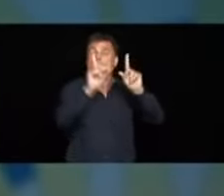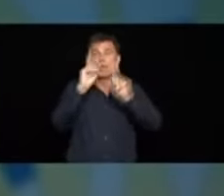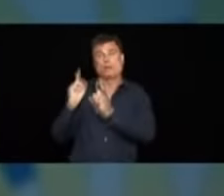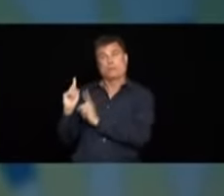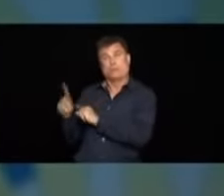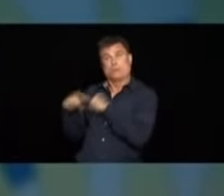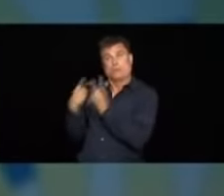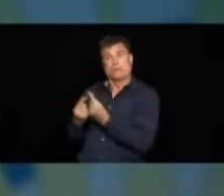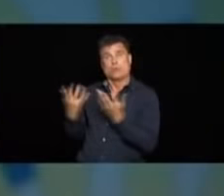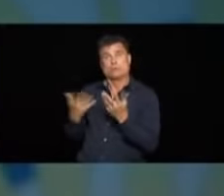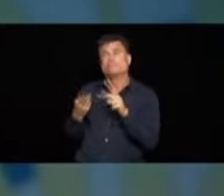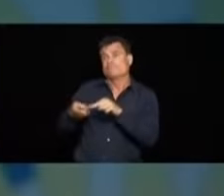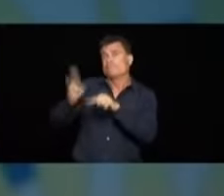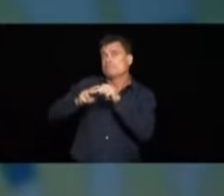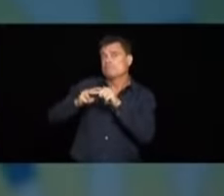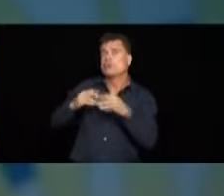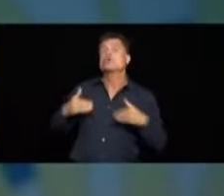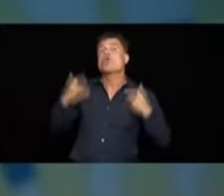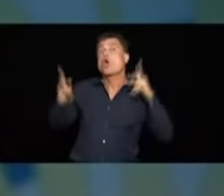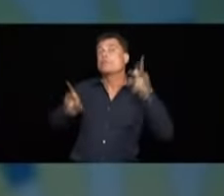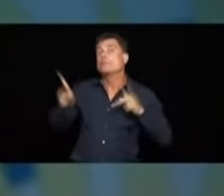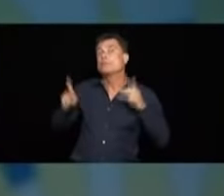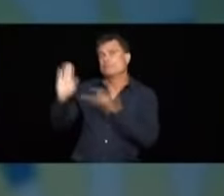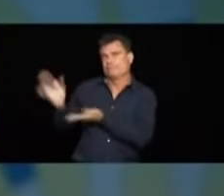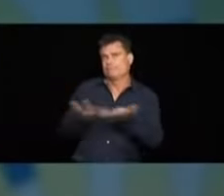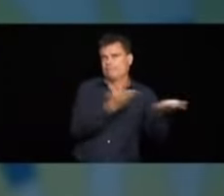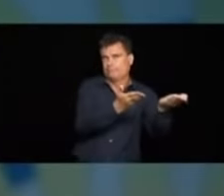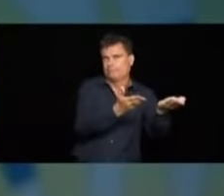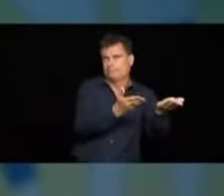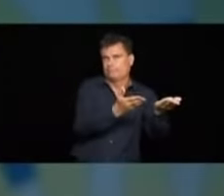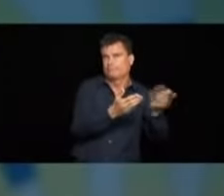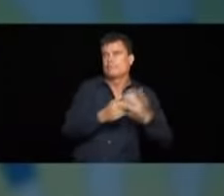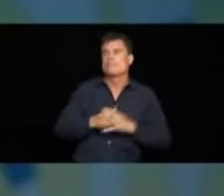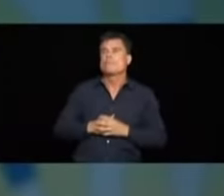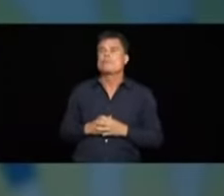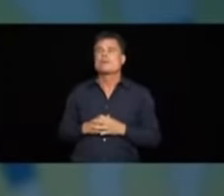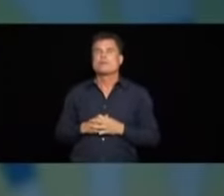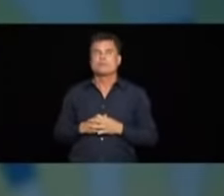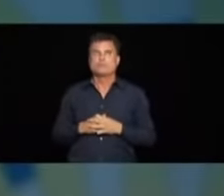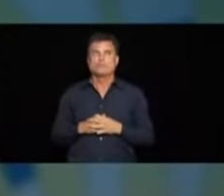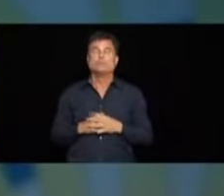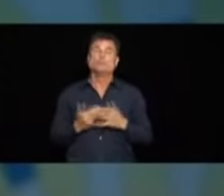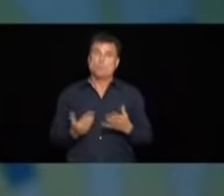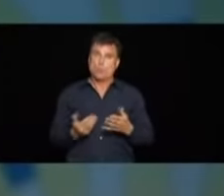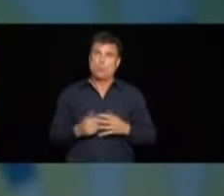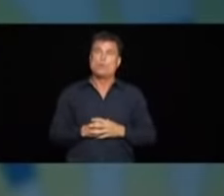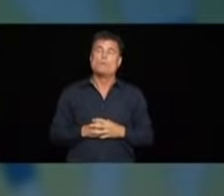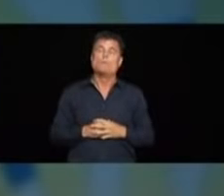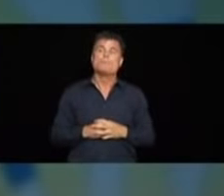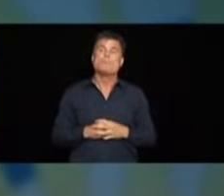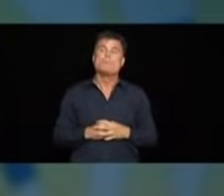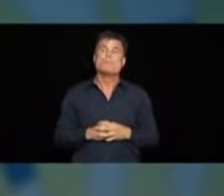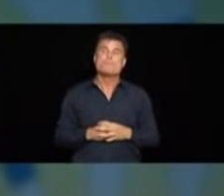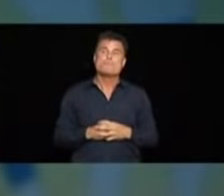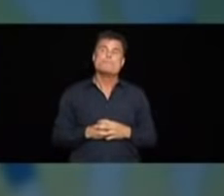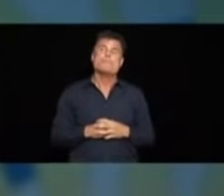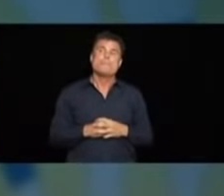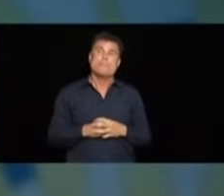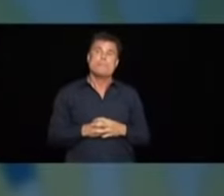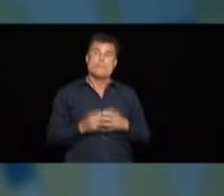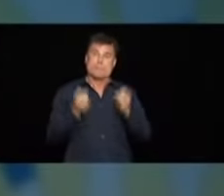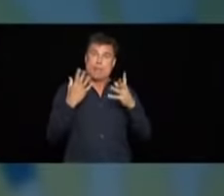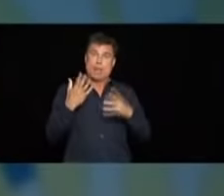amongst each other and amongst their social connections. And that is reflected in the fact that our hospitalizations still remain very